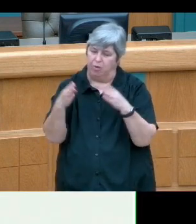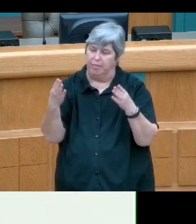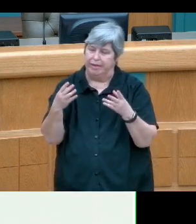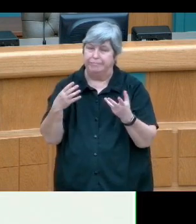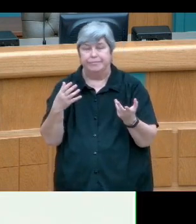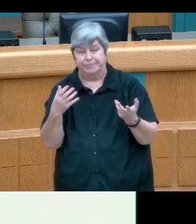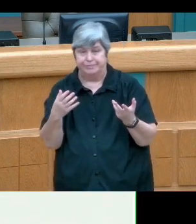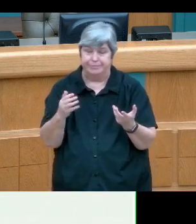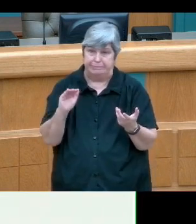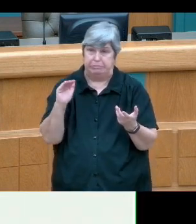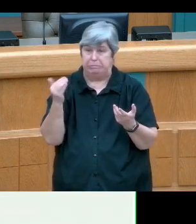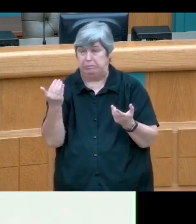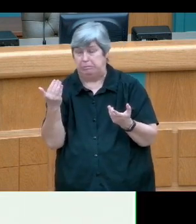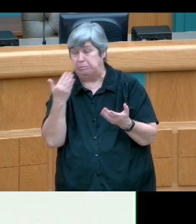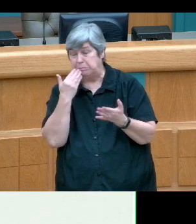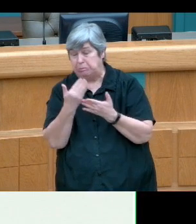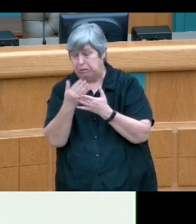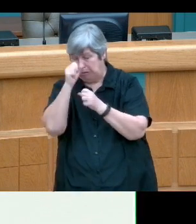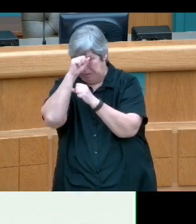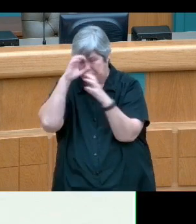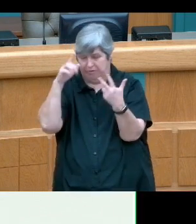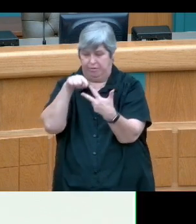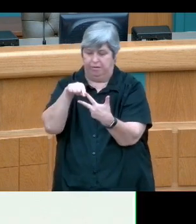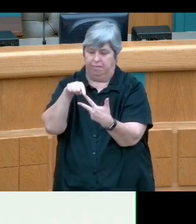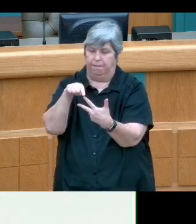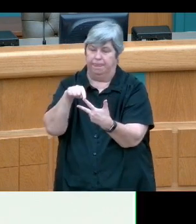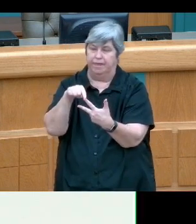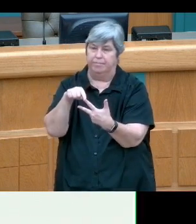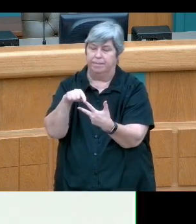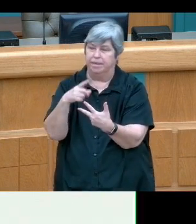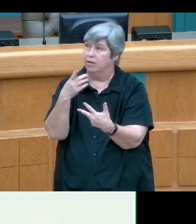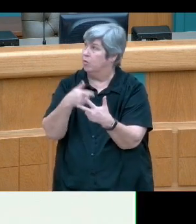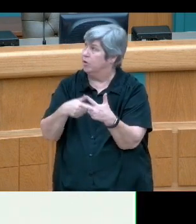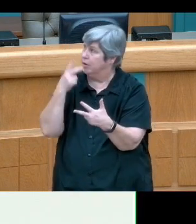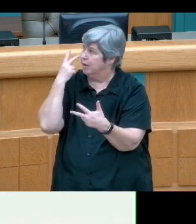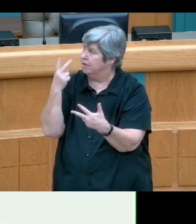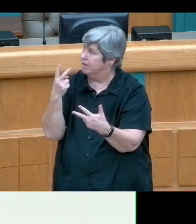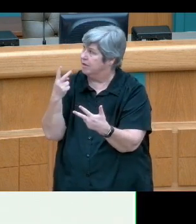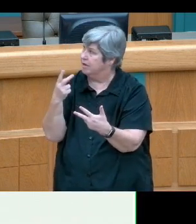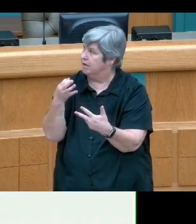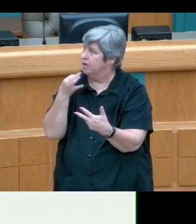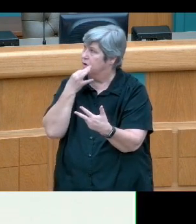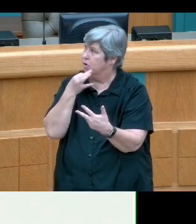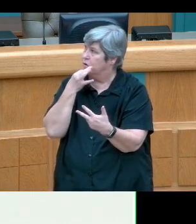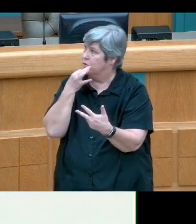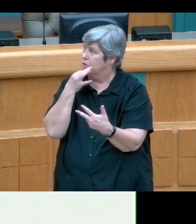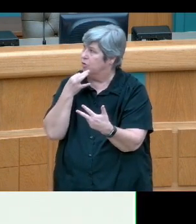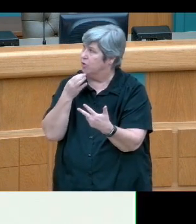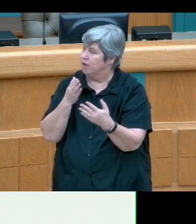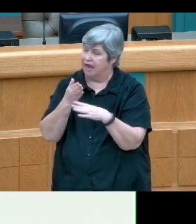like as good of a scenario as any to run. And what you see is shortly after